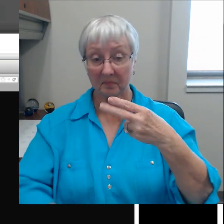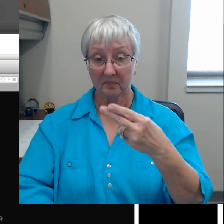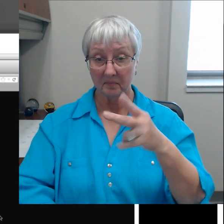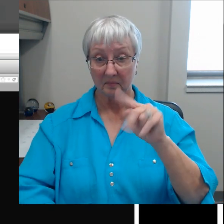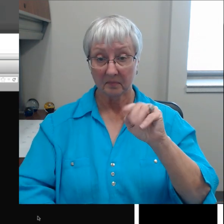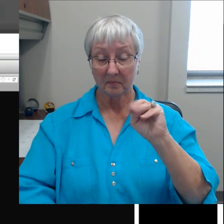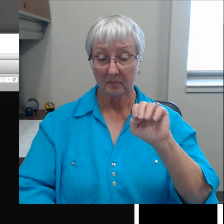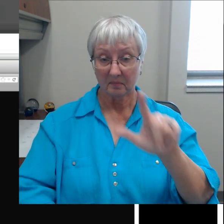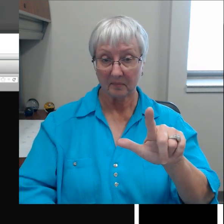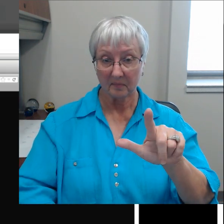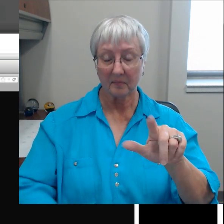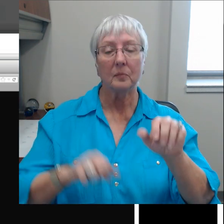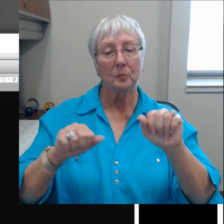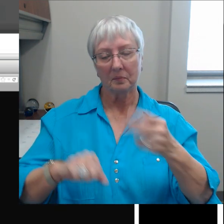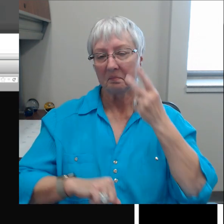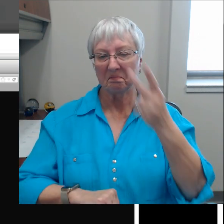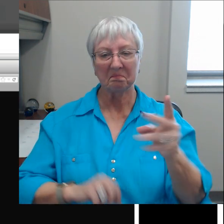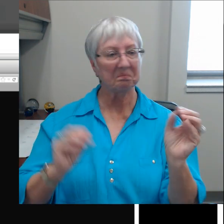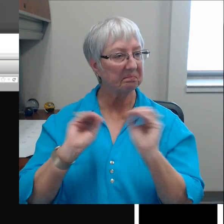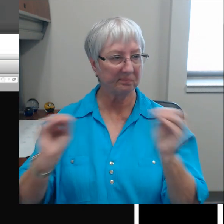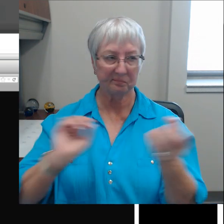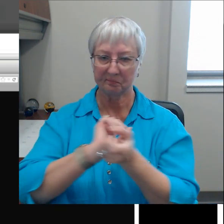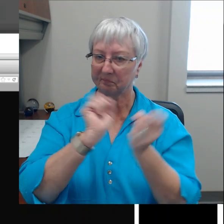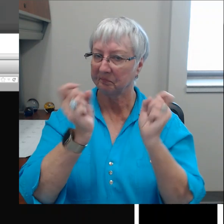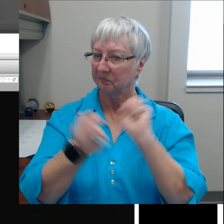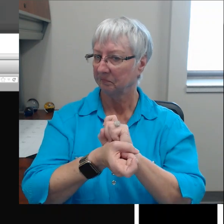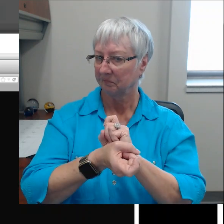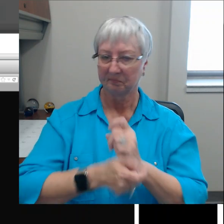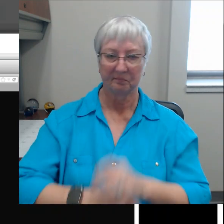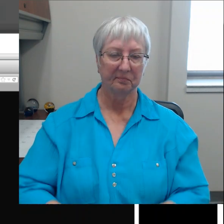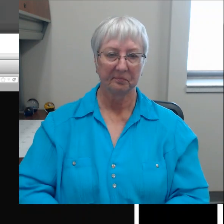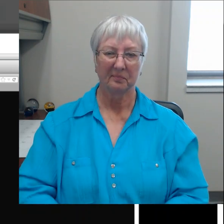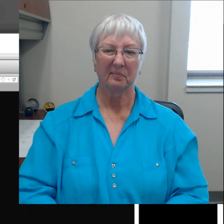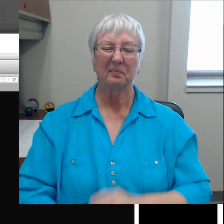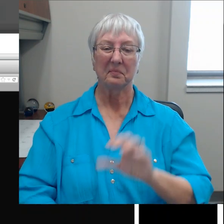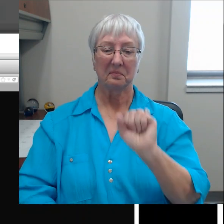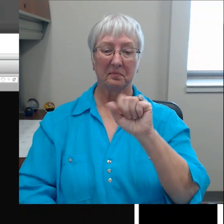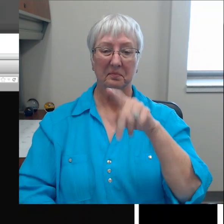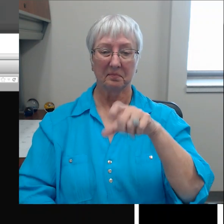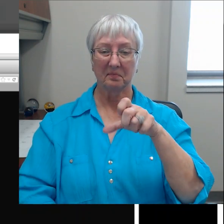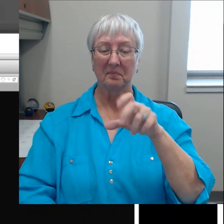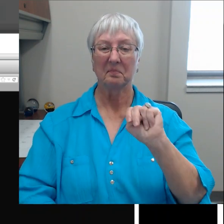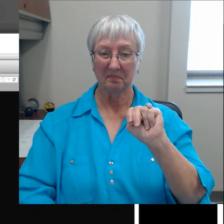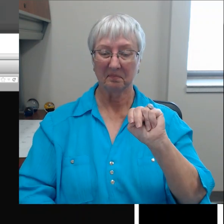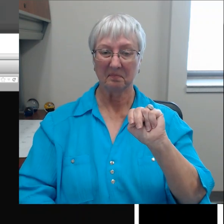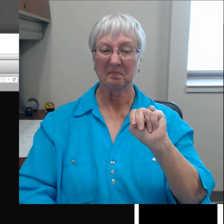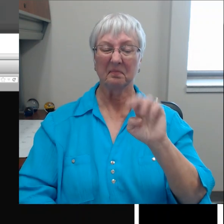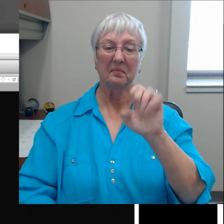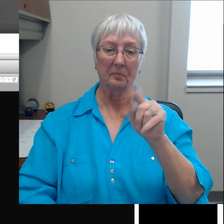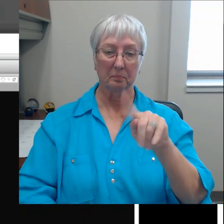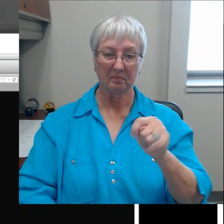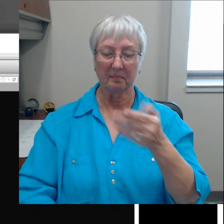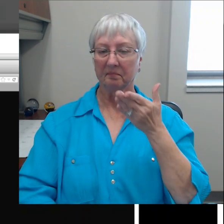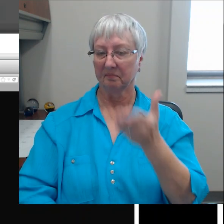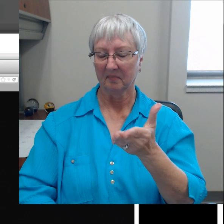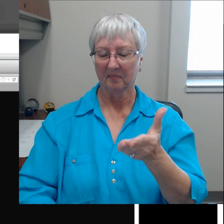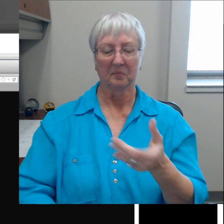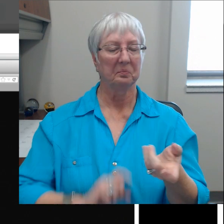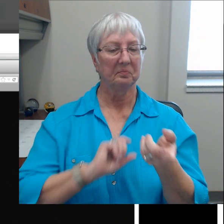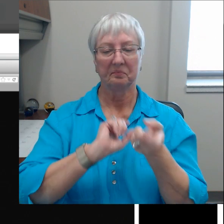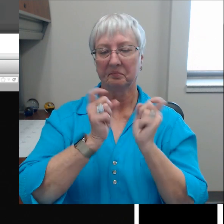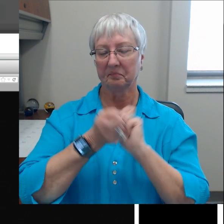now, absolutely nothing has changed, because by default, our span elements are inline elements, and we've done nothing to change that. But now that